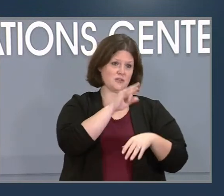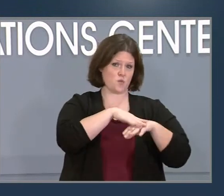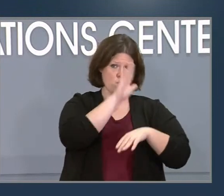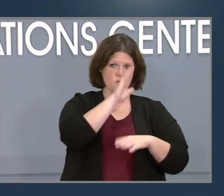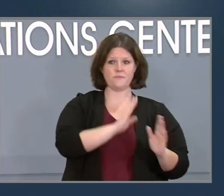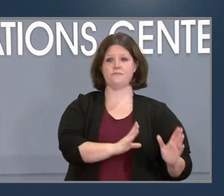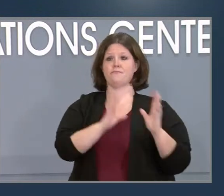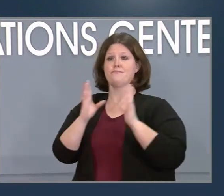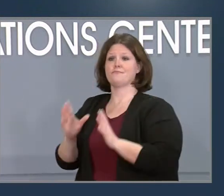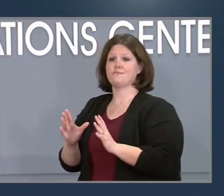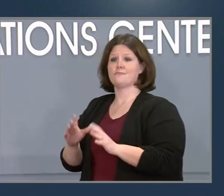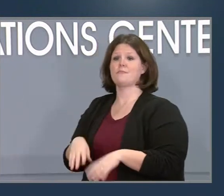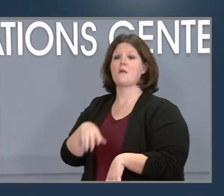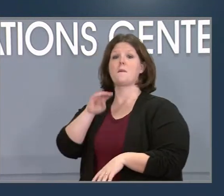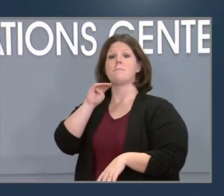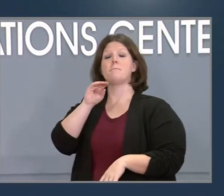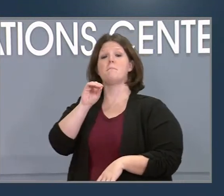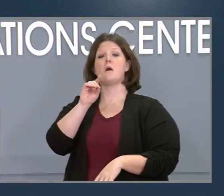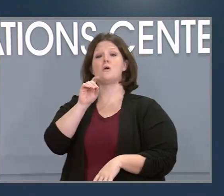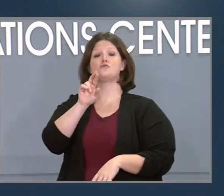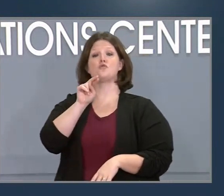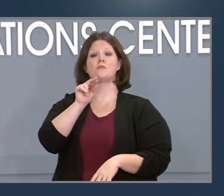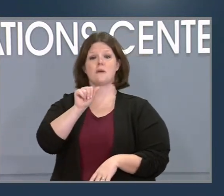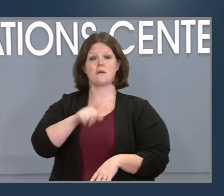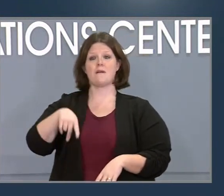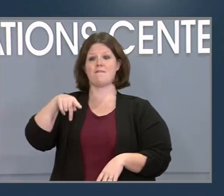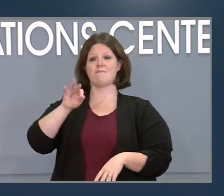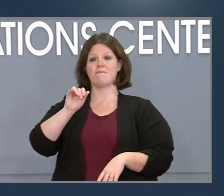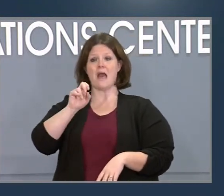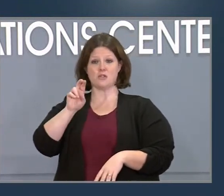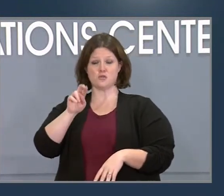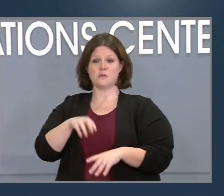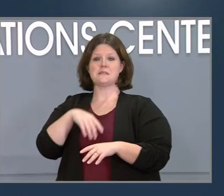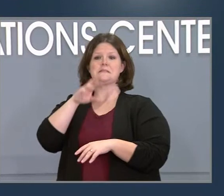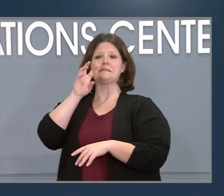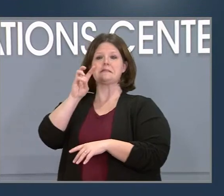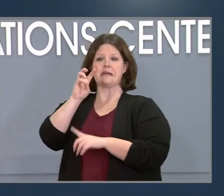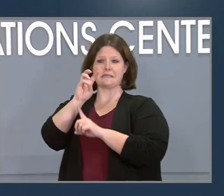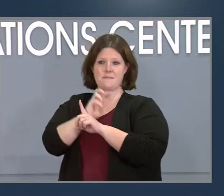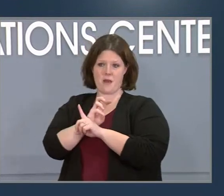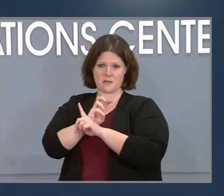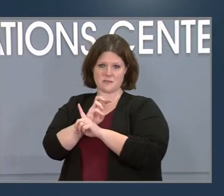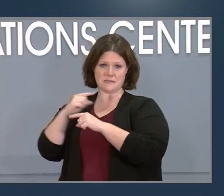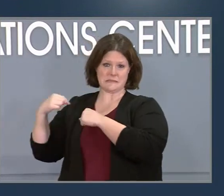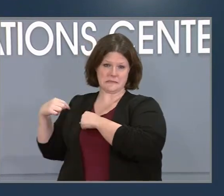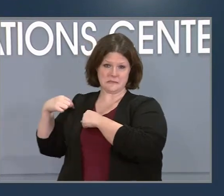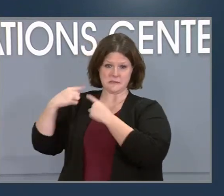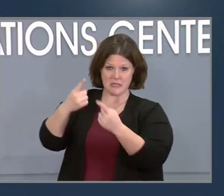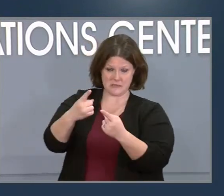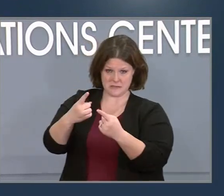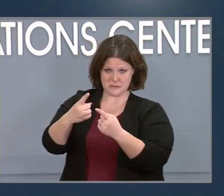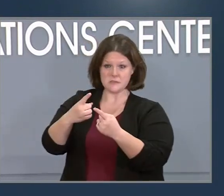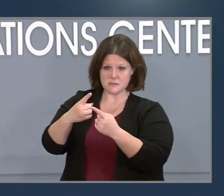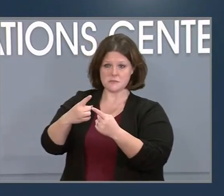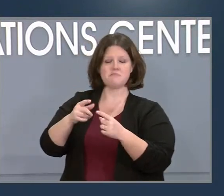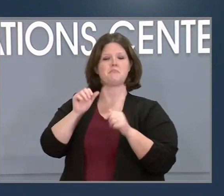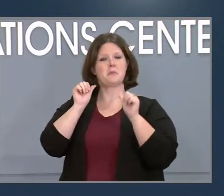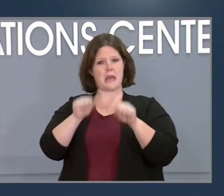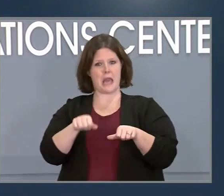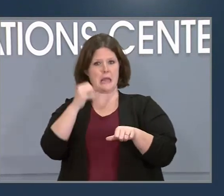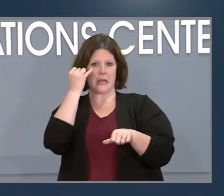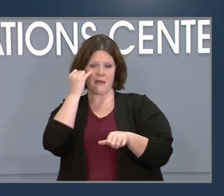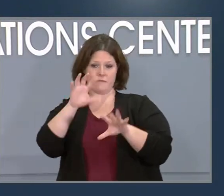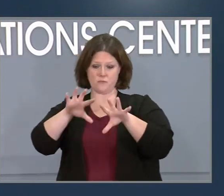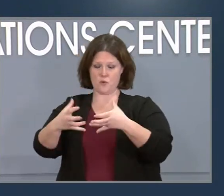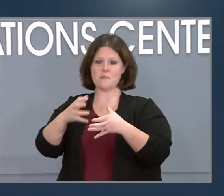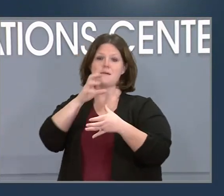more than 6 months ago, you should get a booster if you are 65 and older, or you are 18 or older